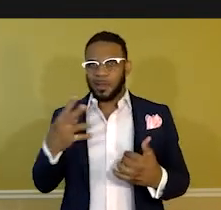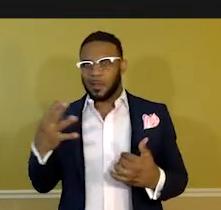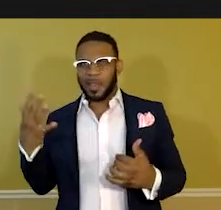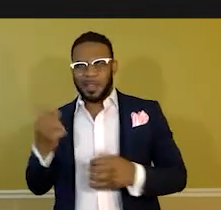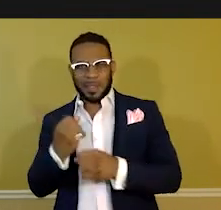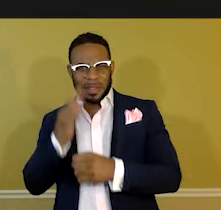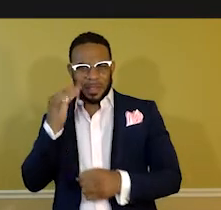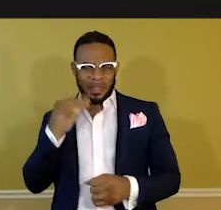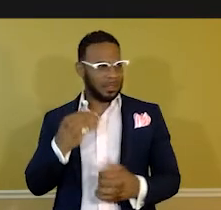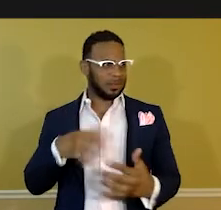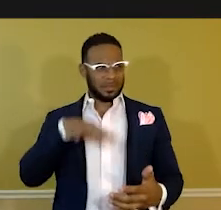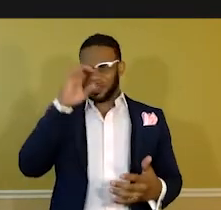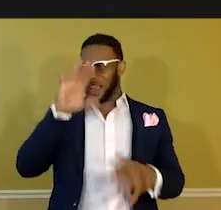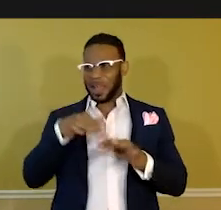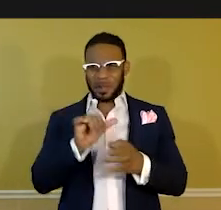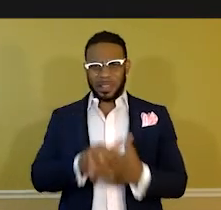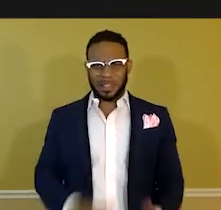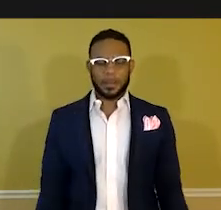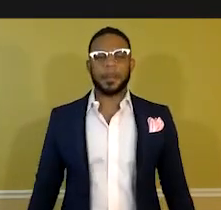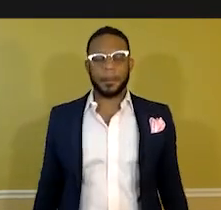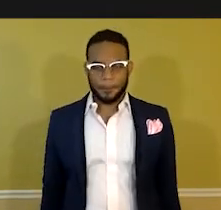years of experience. Well, it's like, how do you do that?